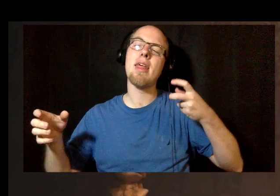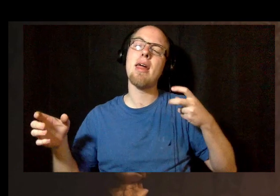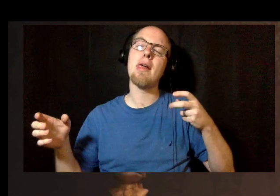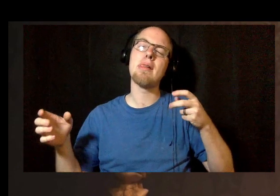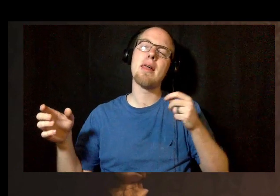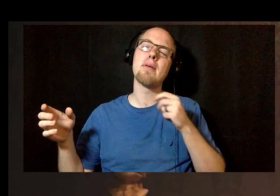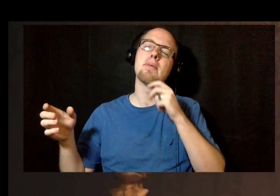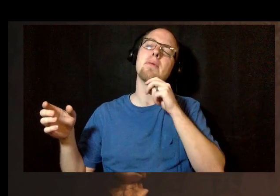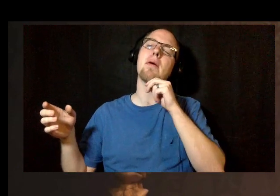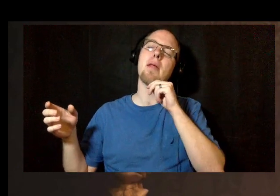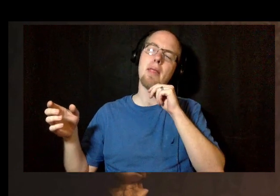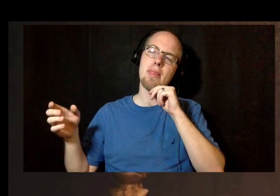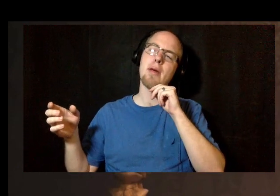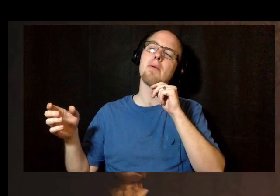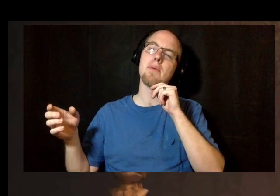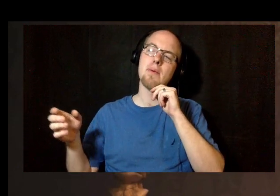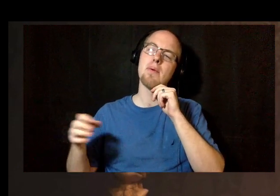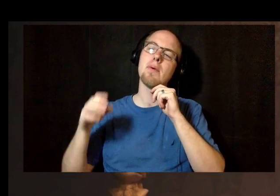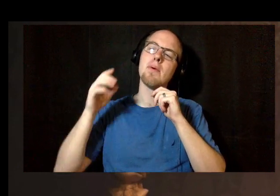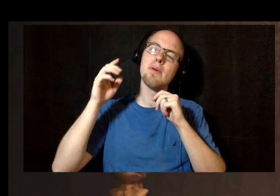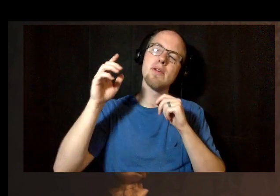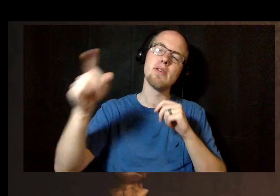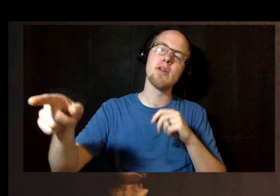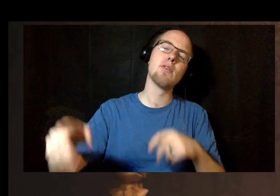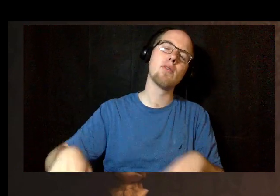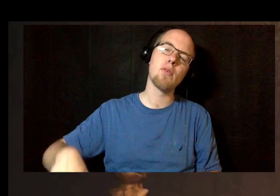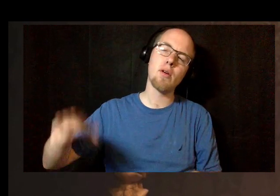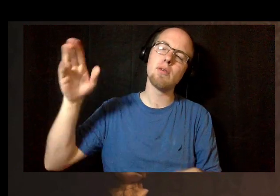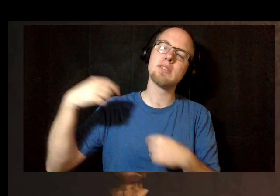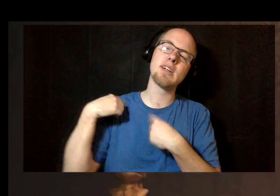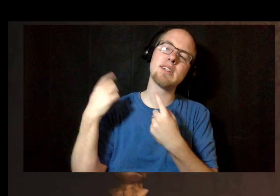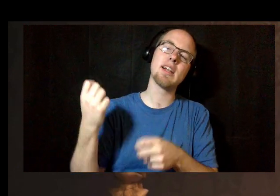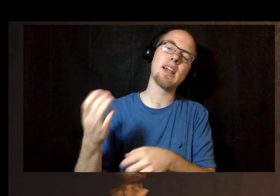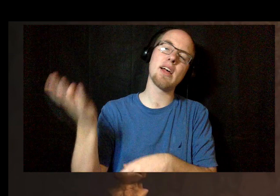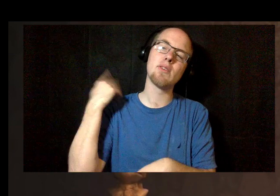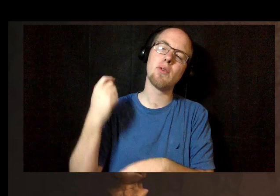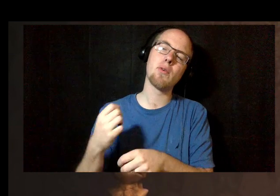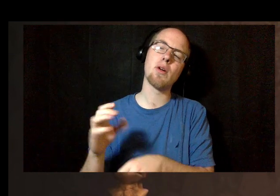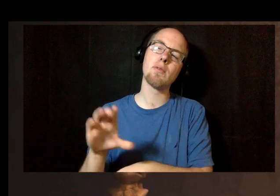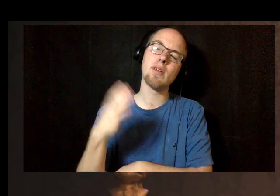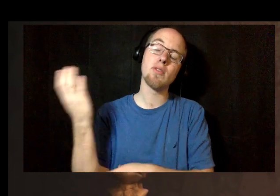Geez, Tamara's grown up since last Christmas, hasn't she?